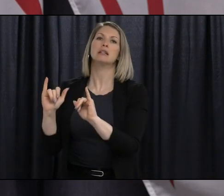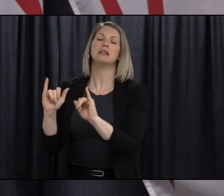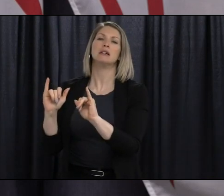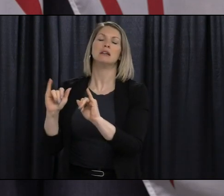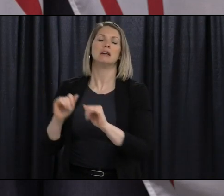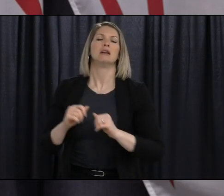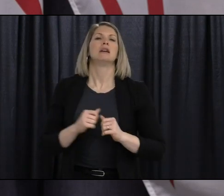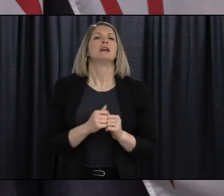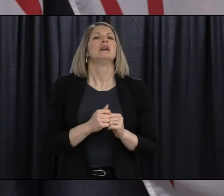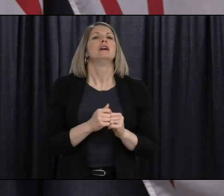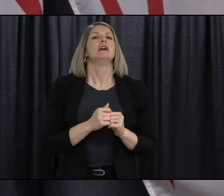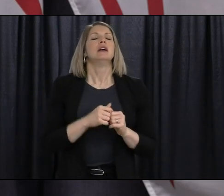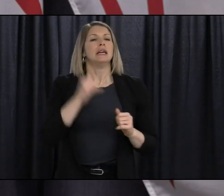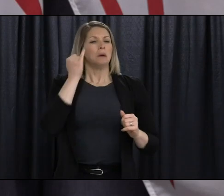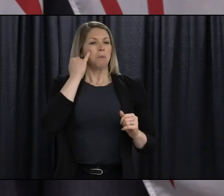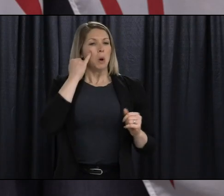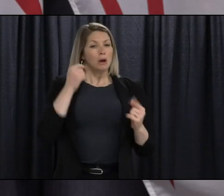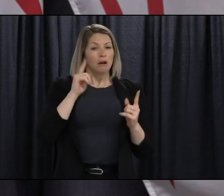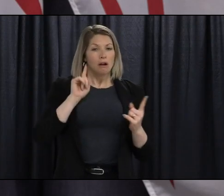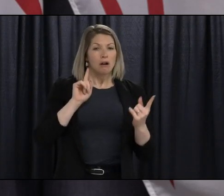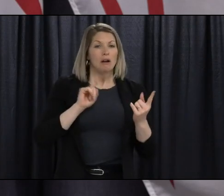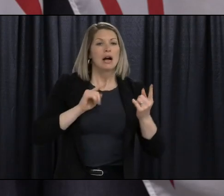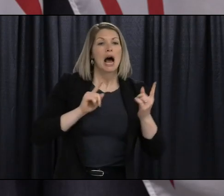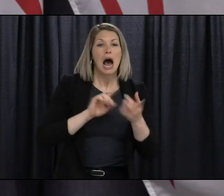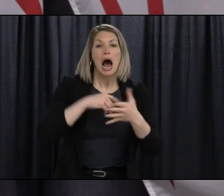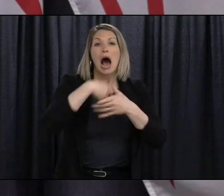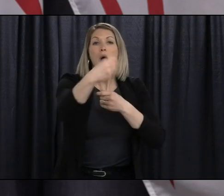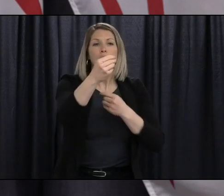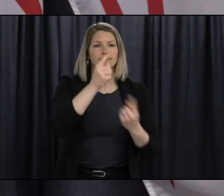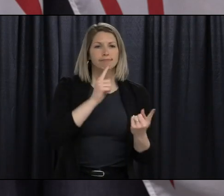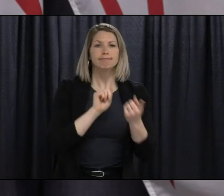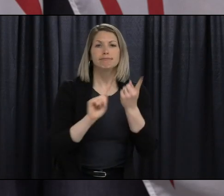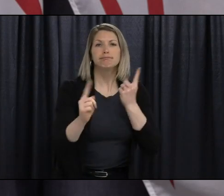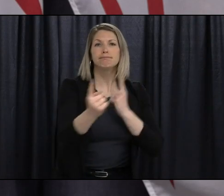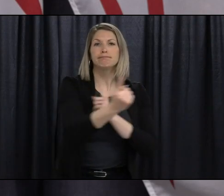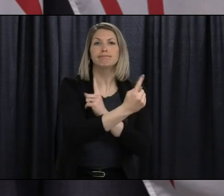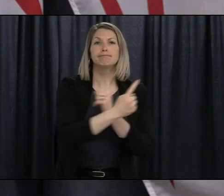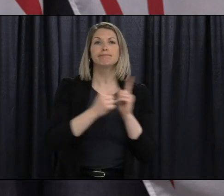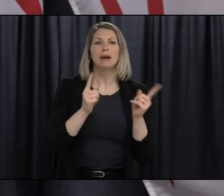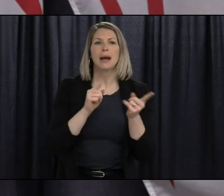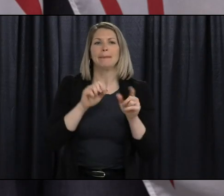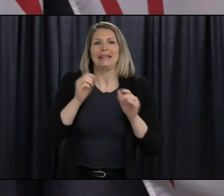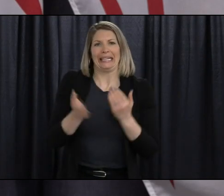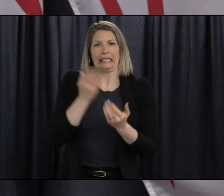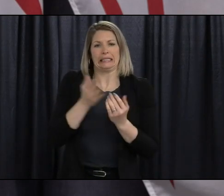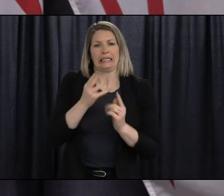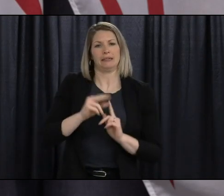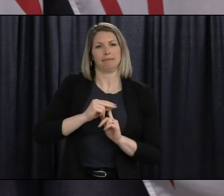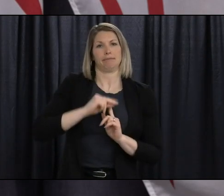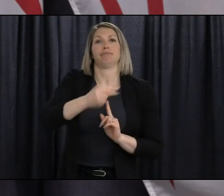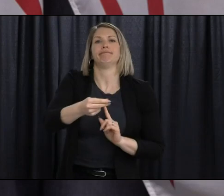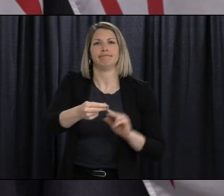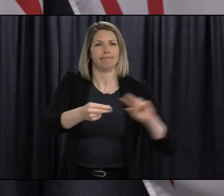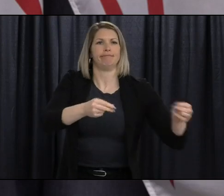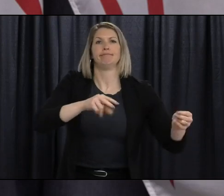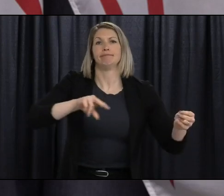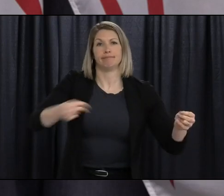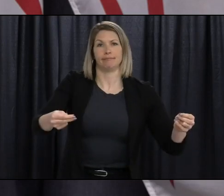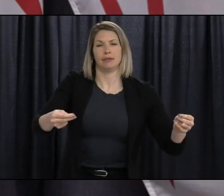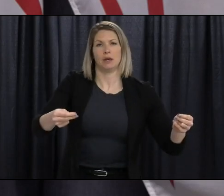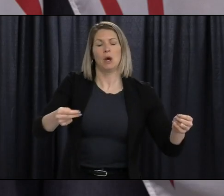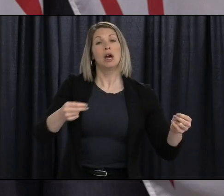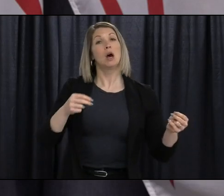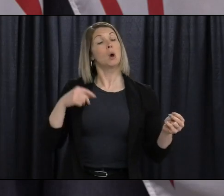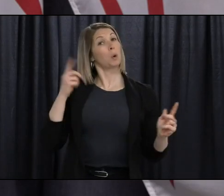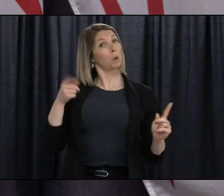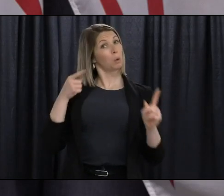with, the more risk there is of contracting and spreading the virus. So we must all work to keep that number as low